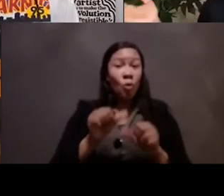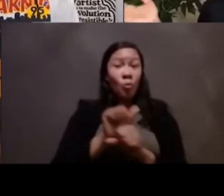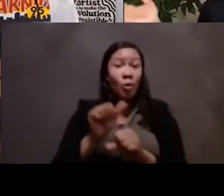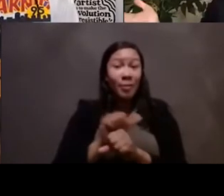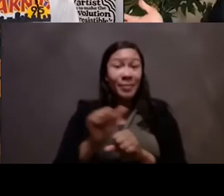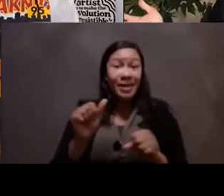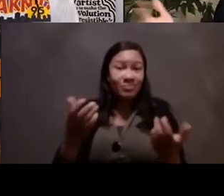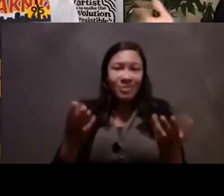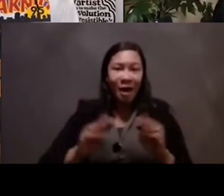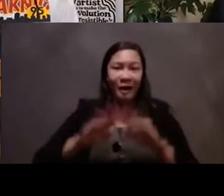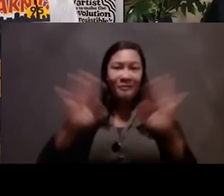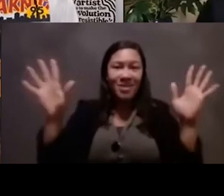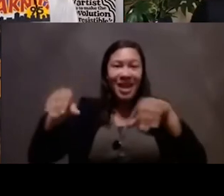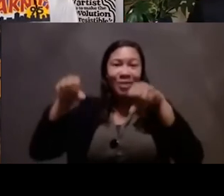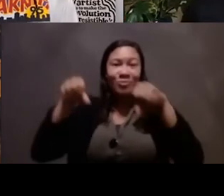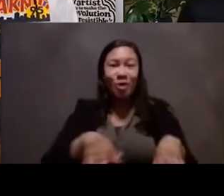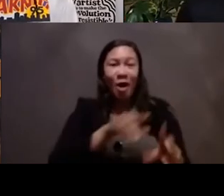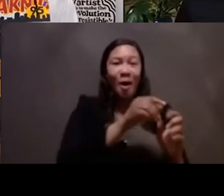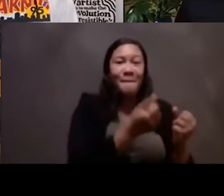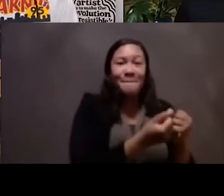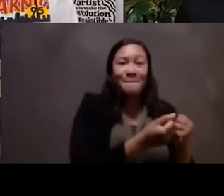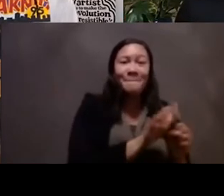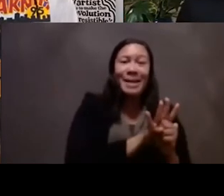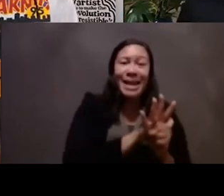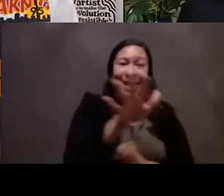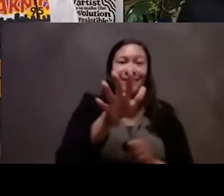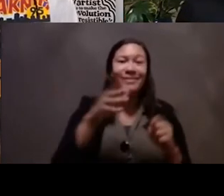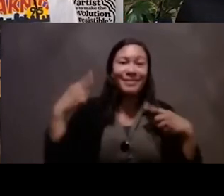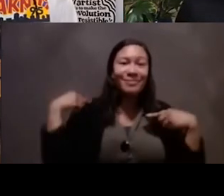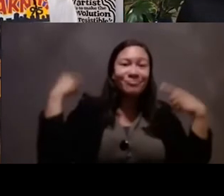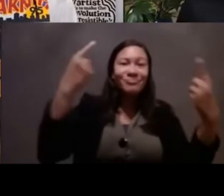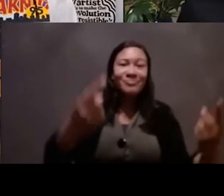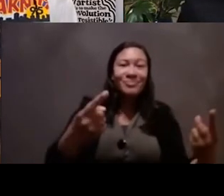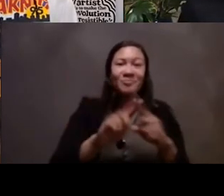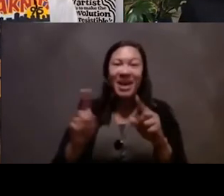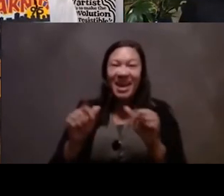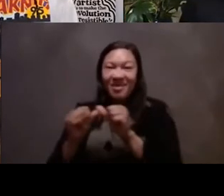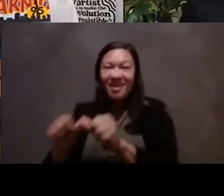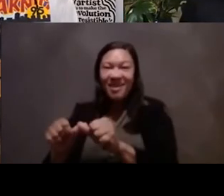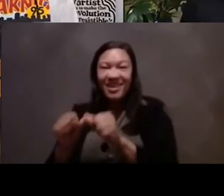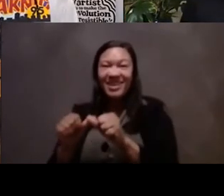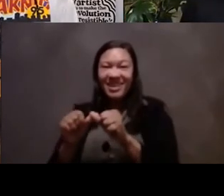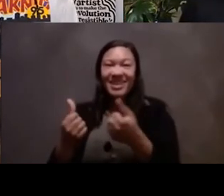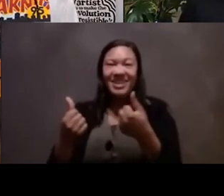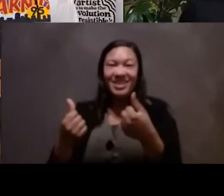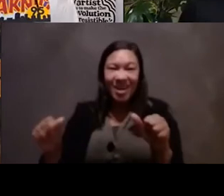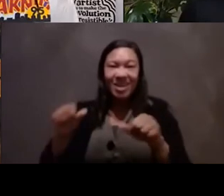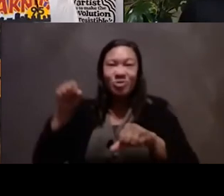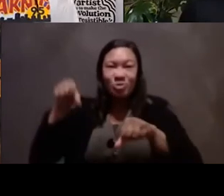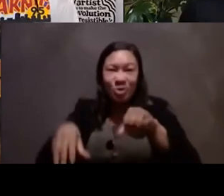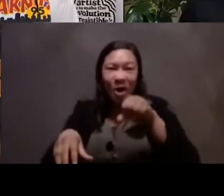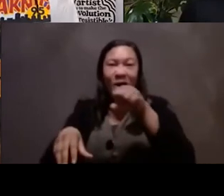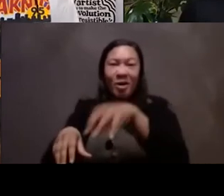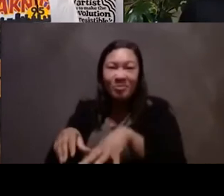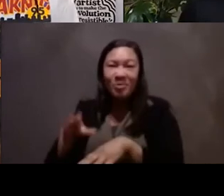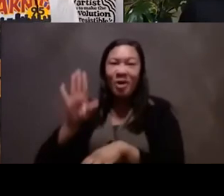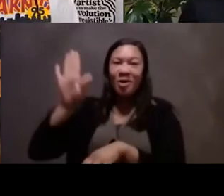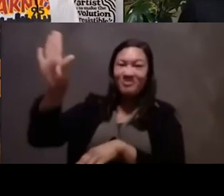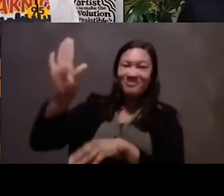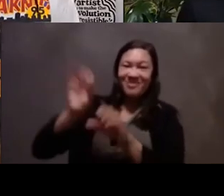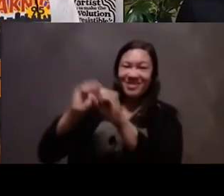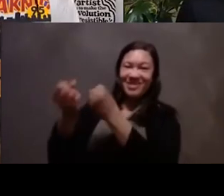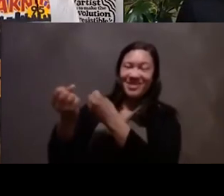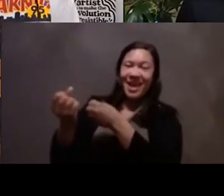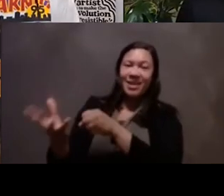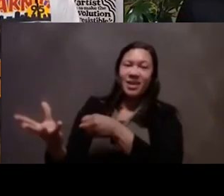dropped plenty of them throughout the course of my life. And you know, I have picked up other ones, right? And so it's like, it's